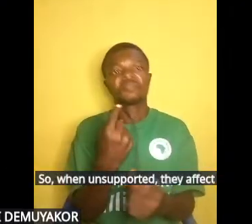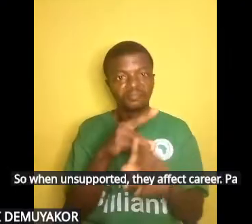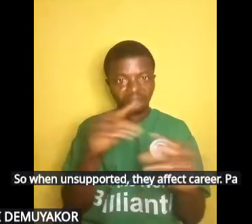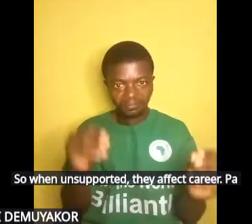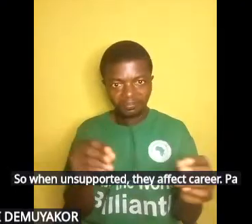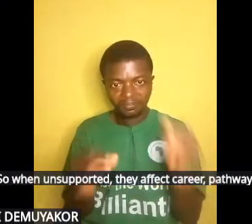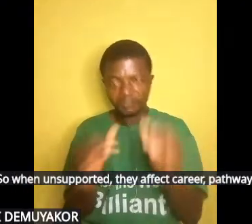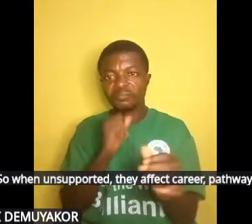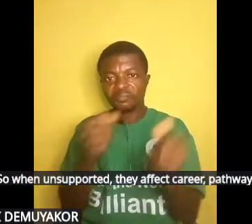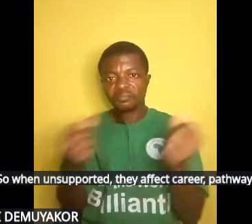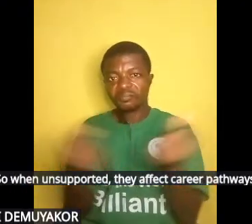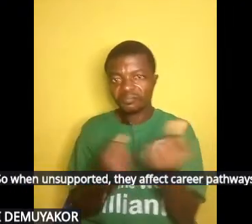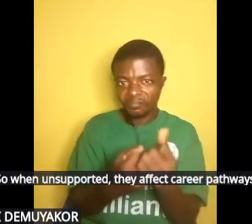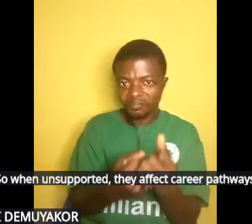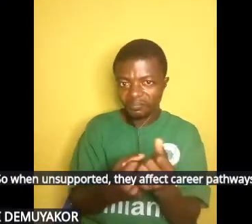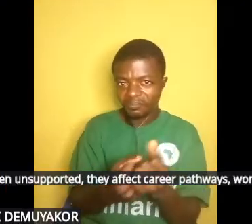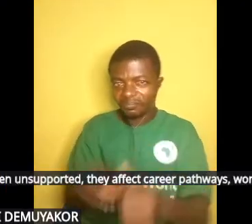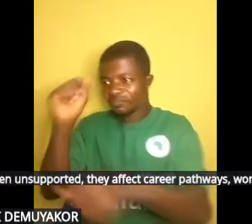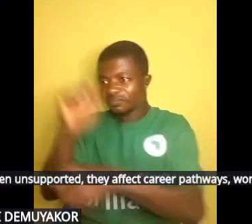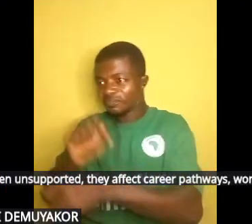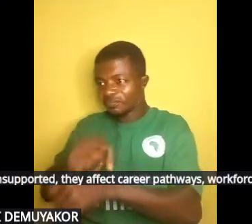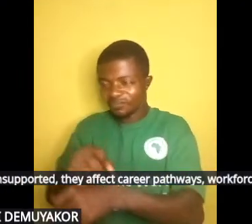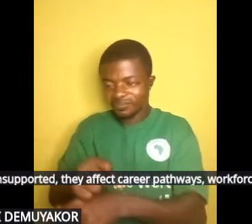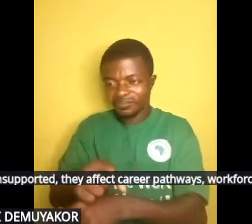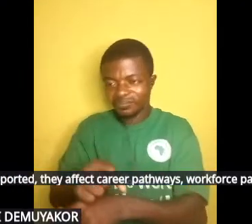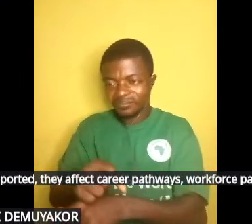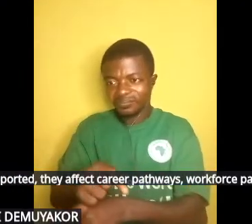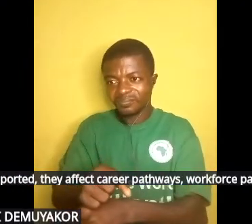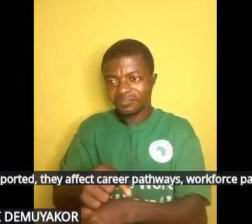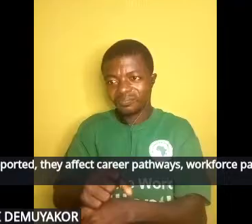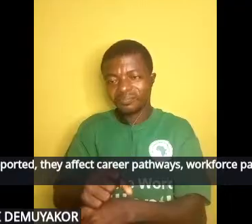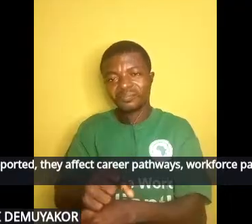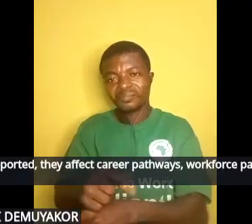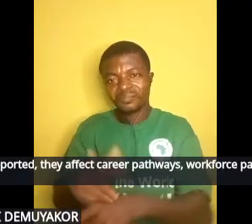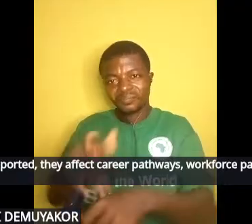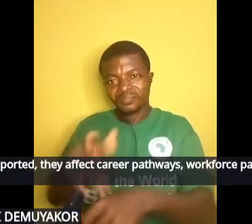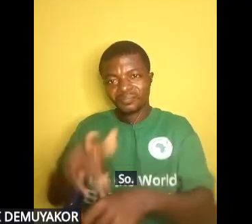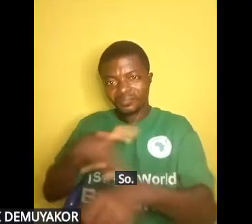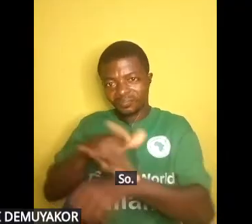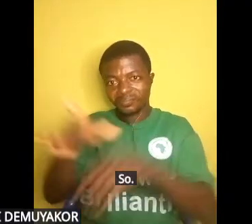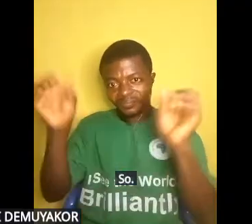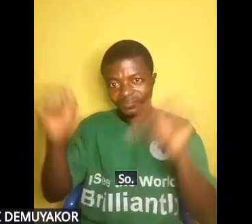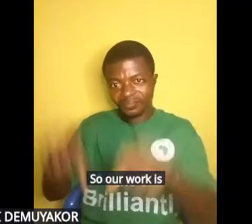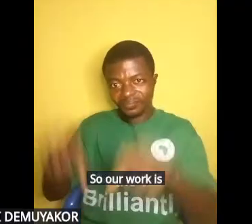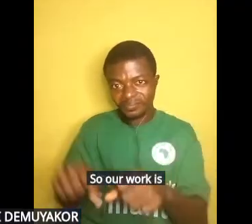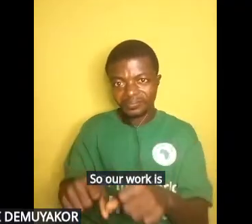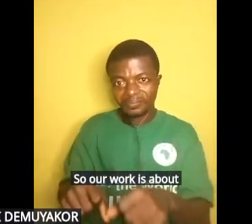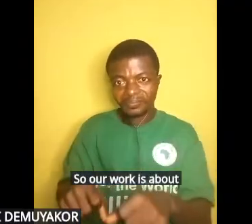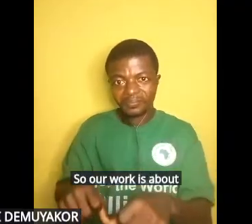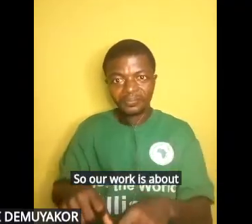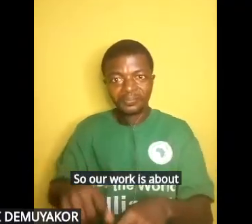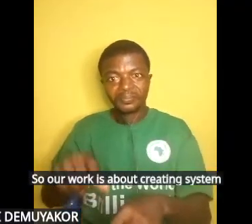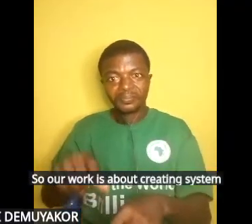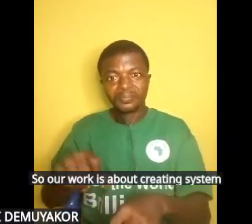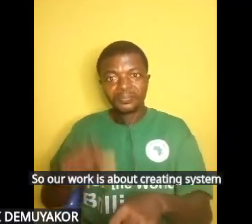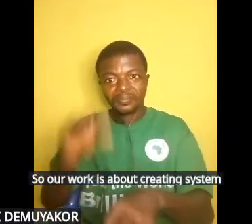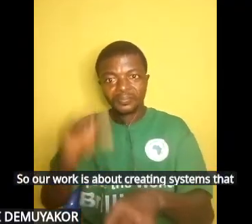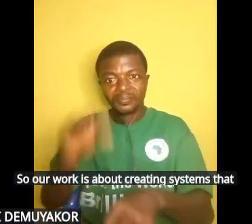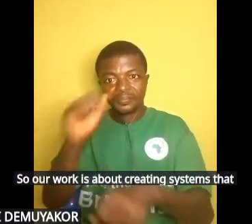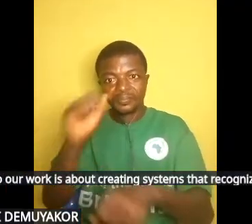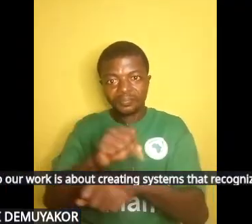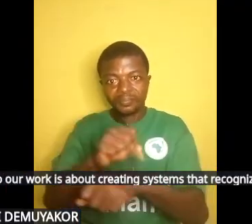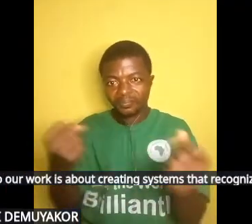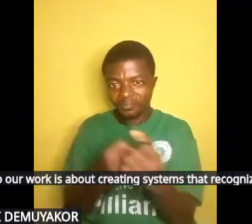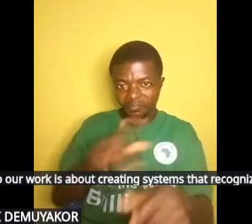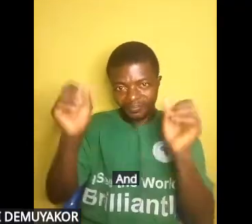pathways, workforce participation, and leadership. So our work is about creating systems that recognize